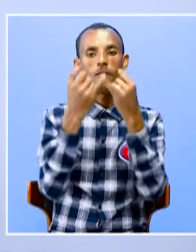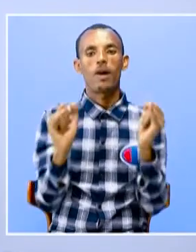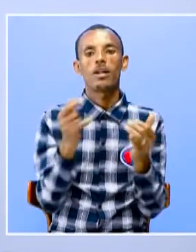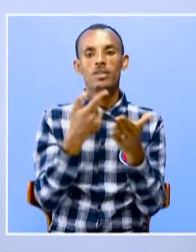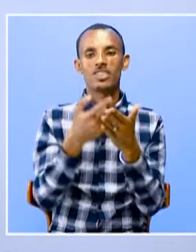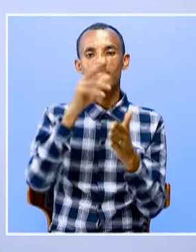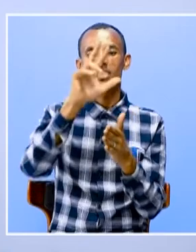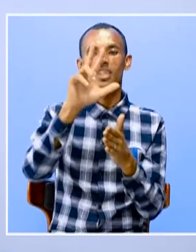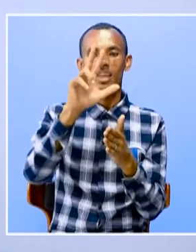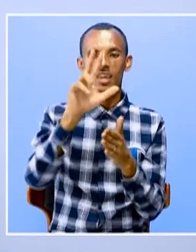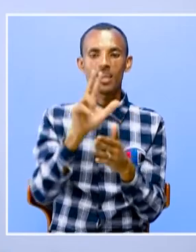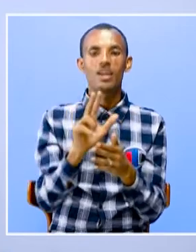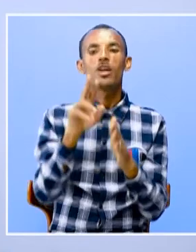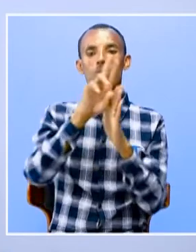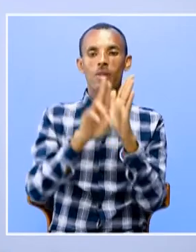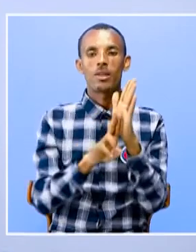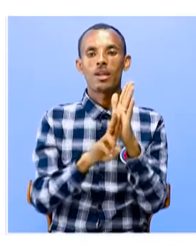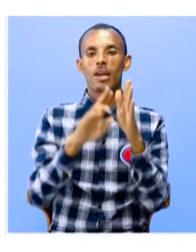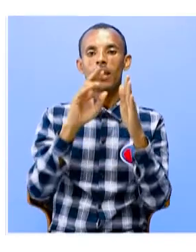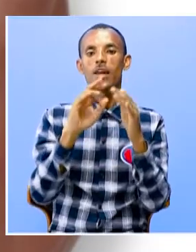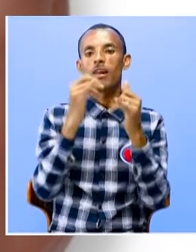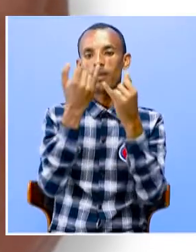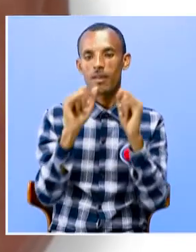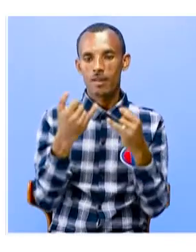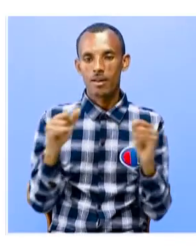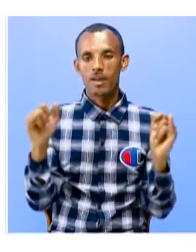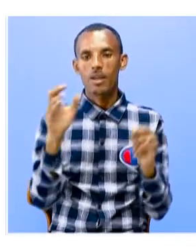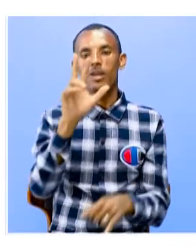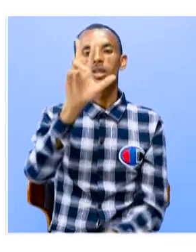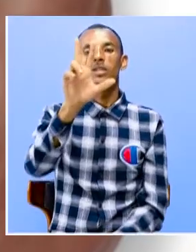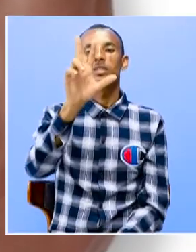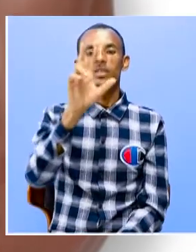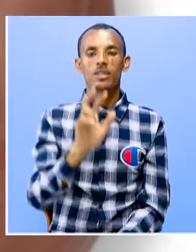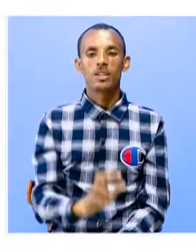into 3, since it is 3 units, divide this into